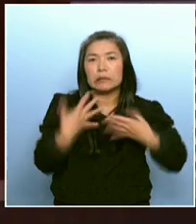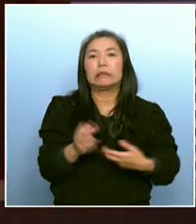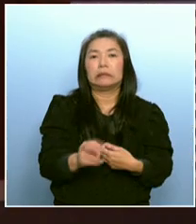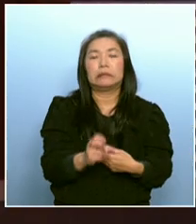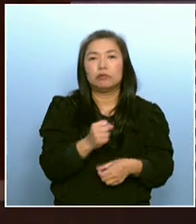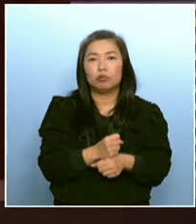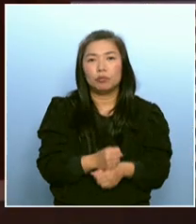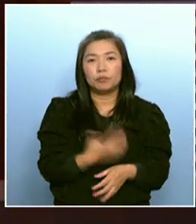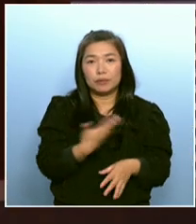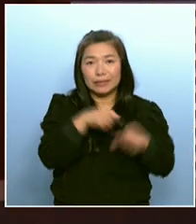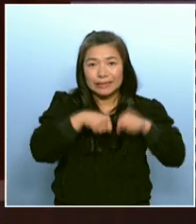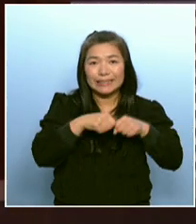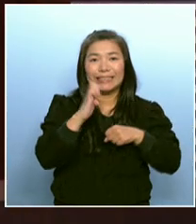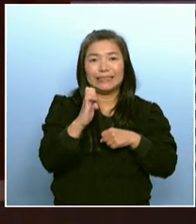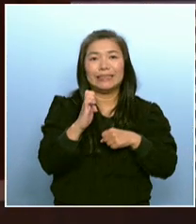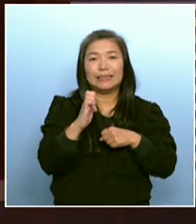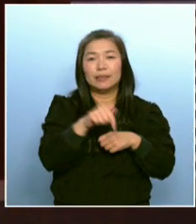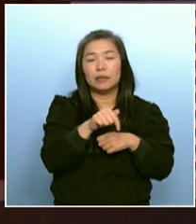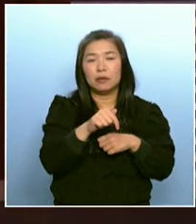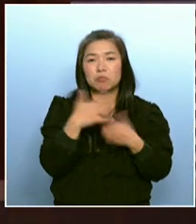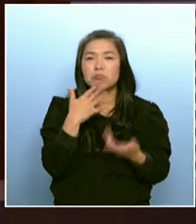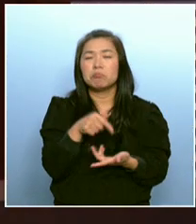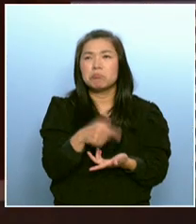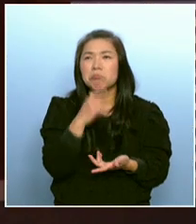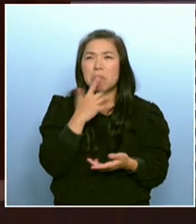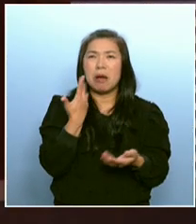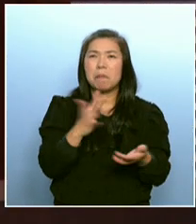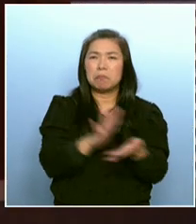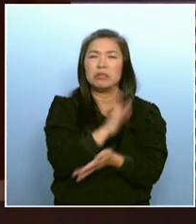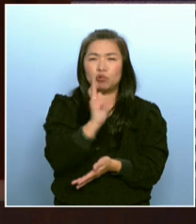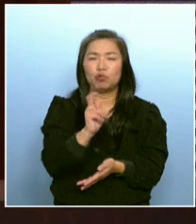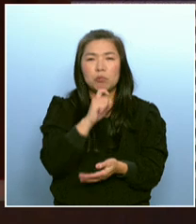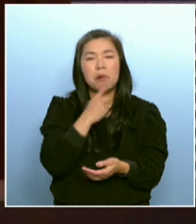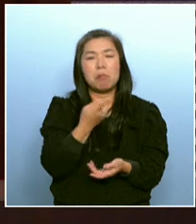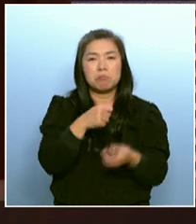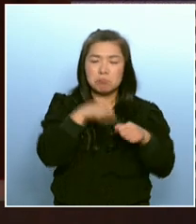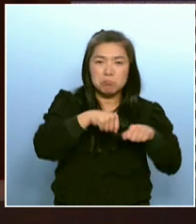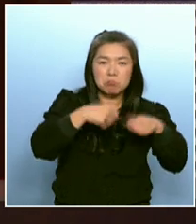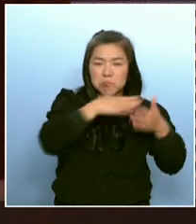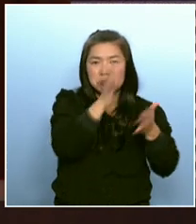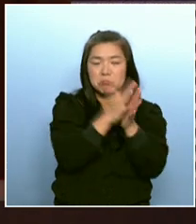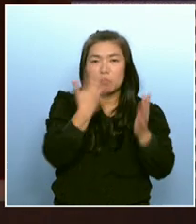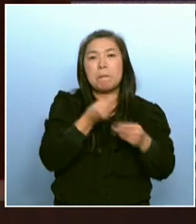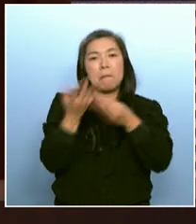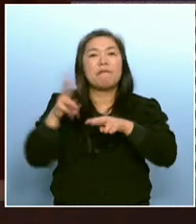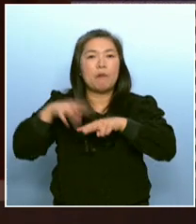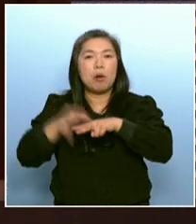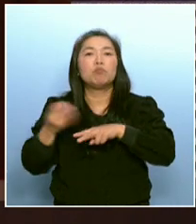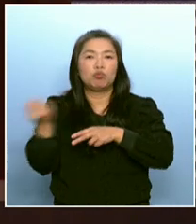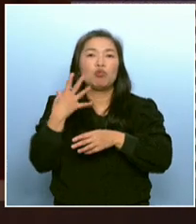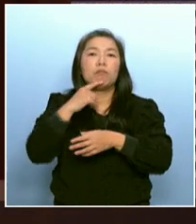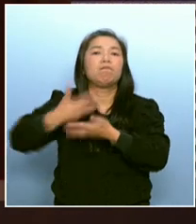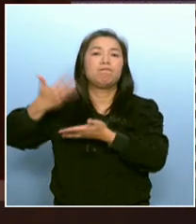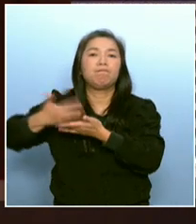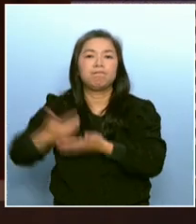site formation works are currently being carried out on the site. It is believed that by the end of this year, the site